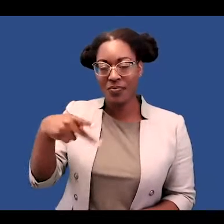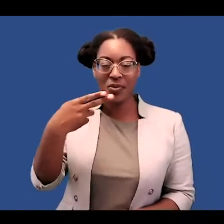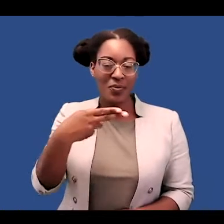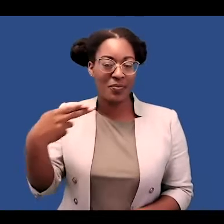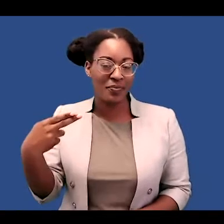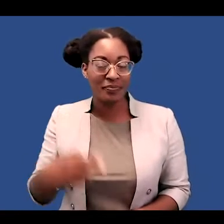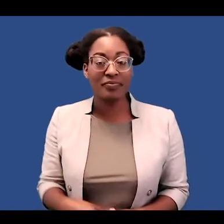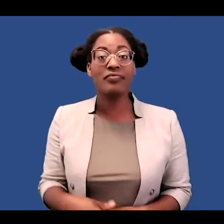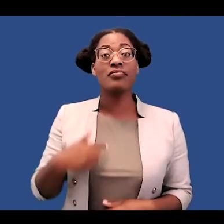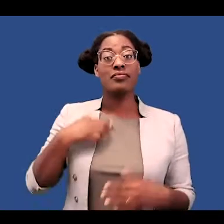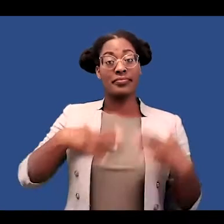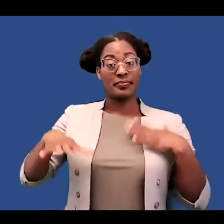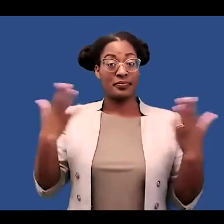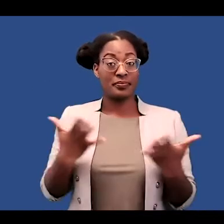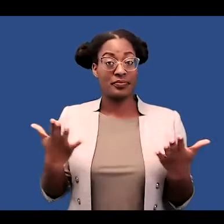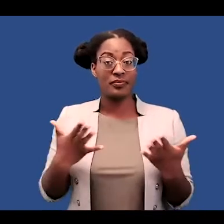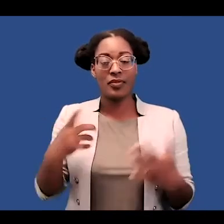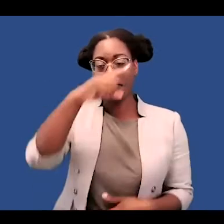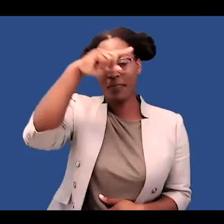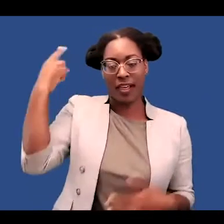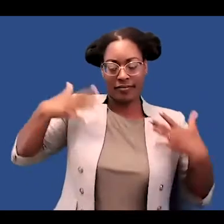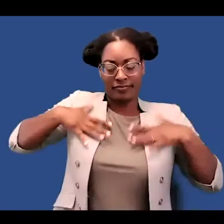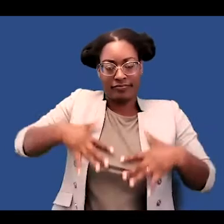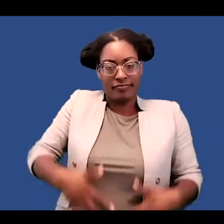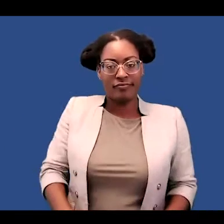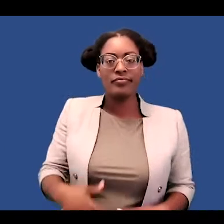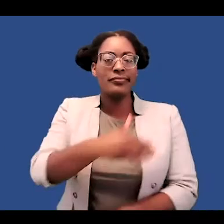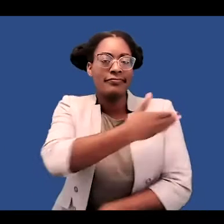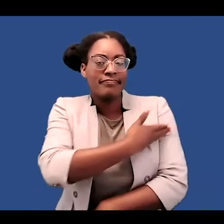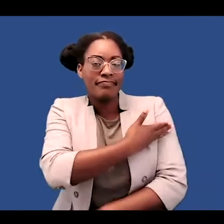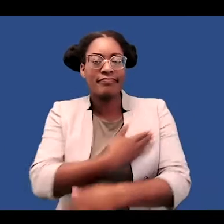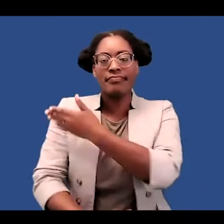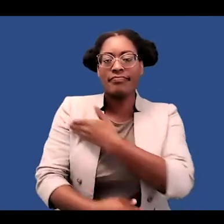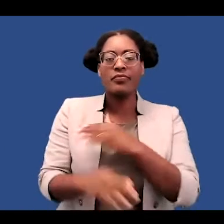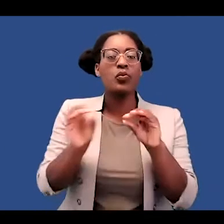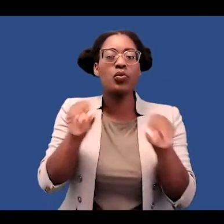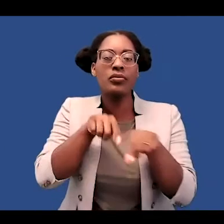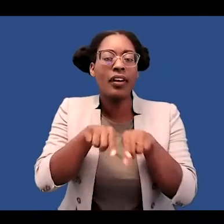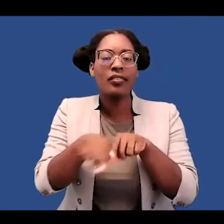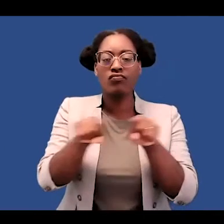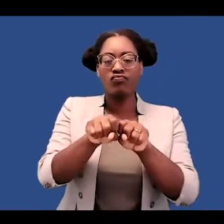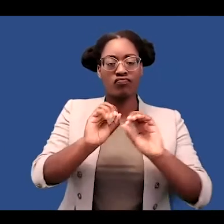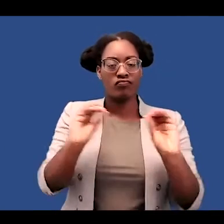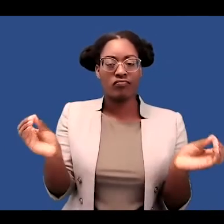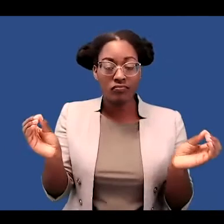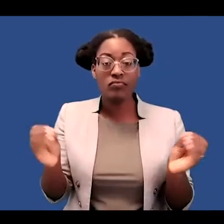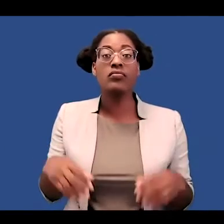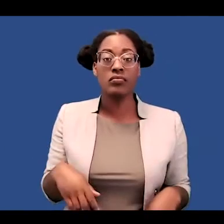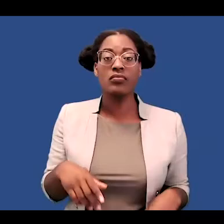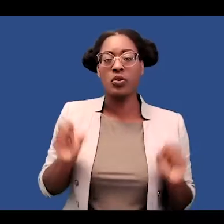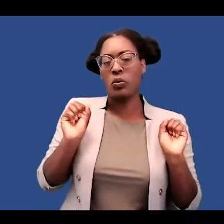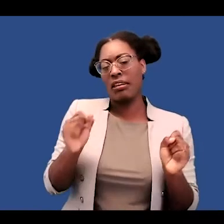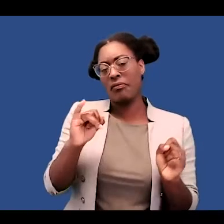leotard with no socks or shoes. Socks or shoes are very optional. I have my hair pulled back into a ponytail and it's tied off with a